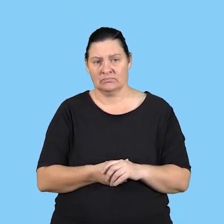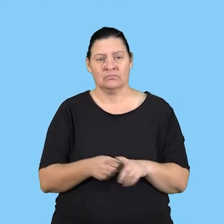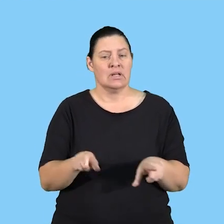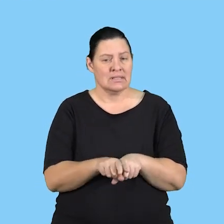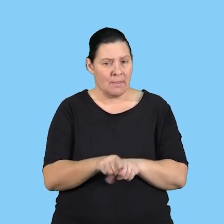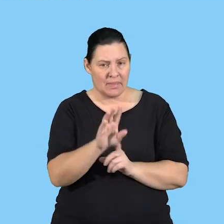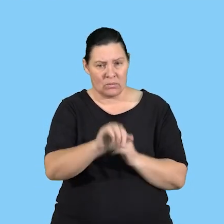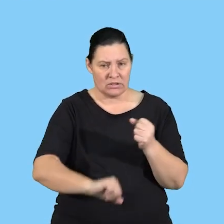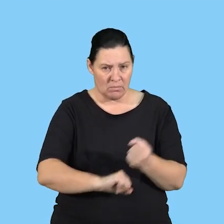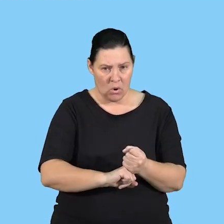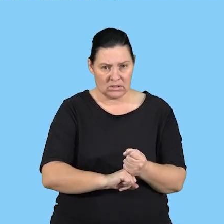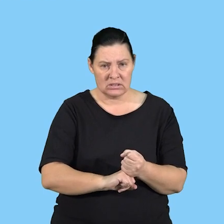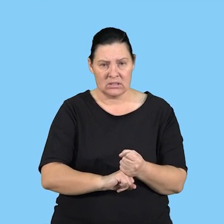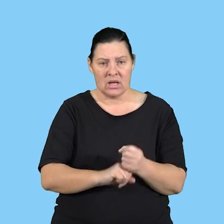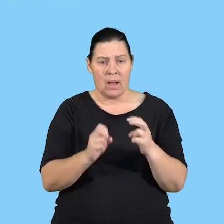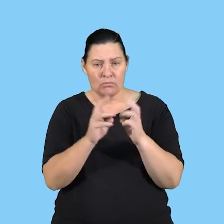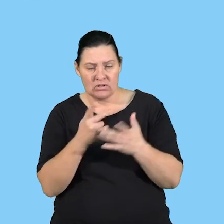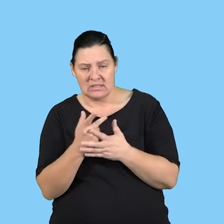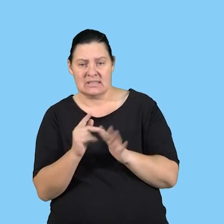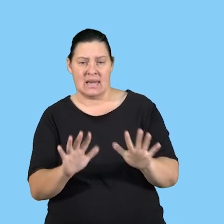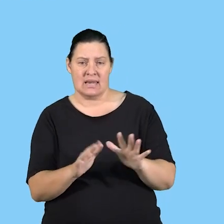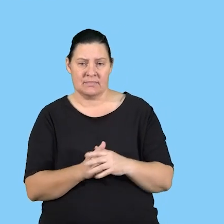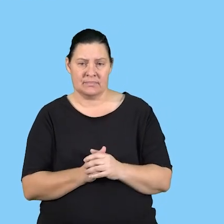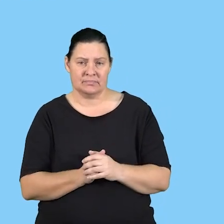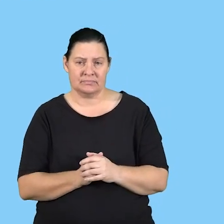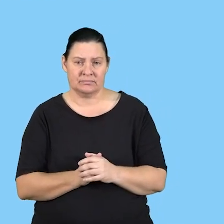And that will also support bridging the 10.